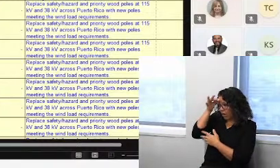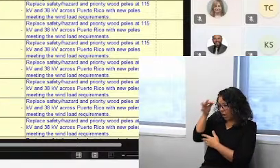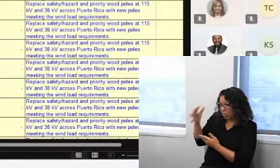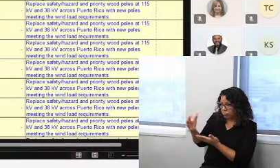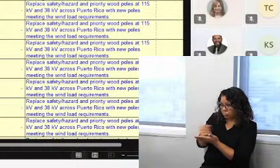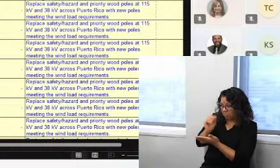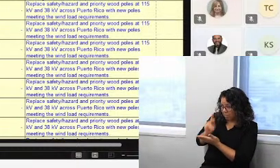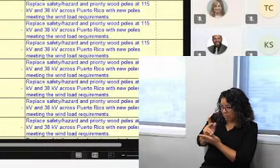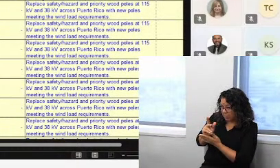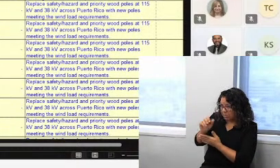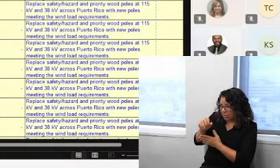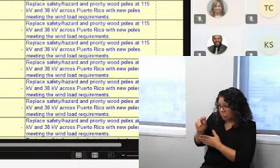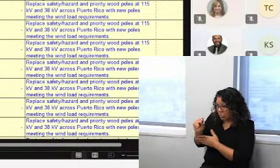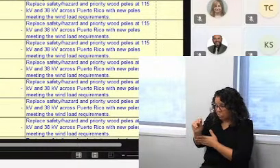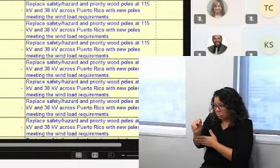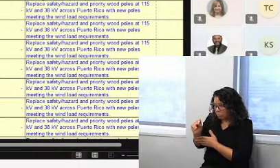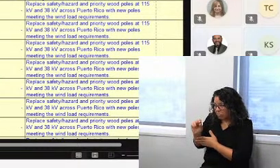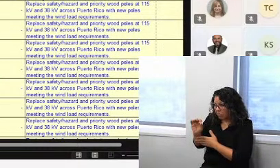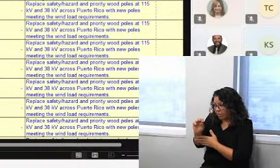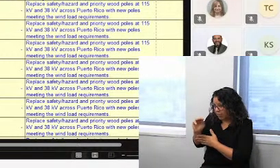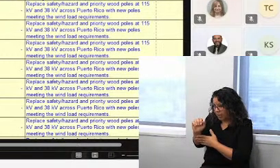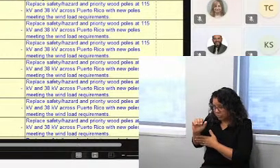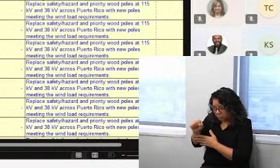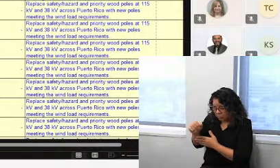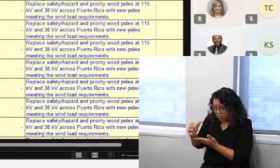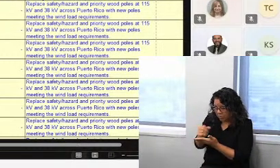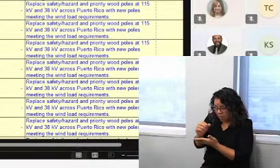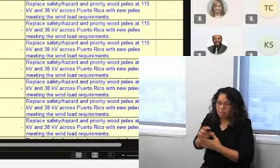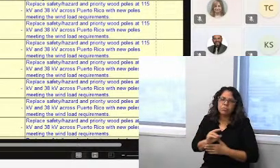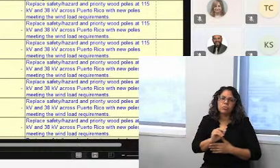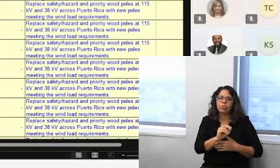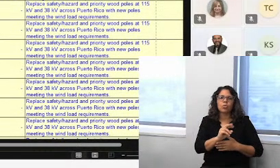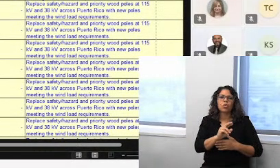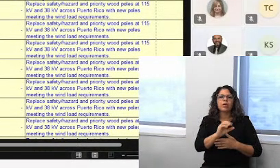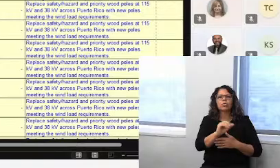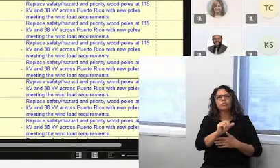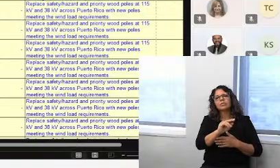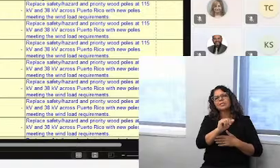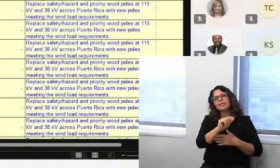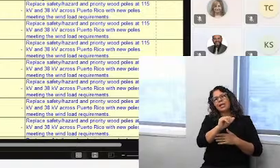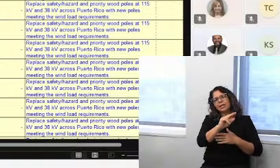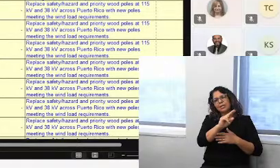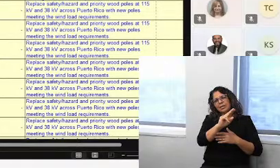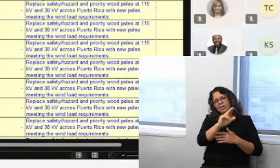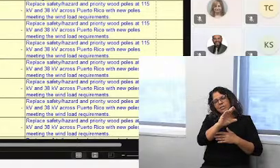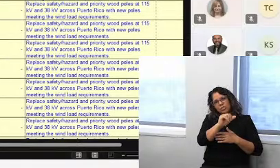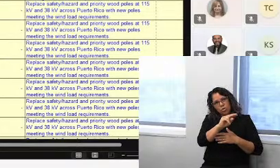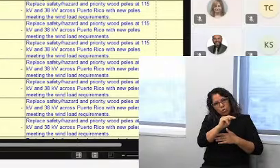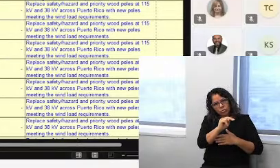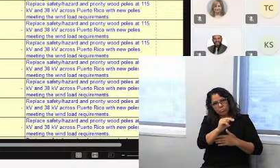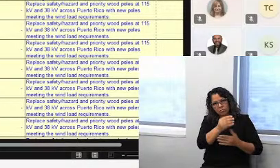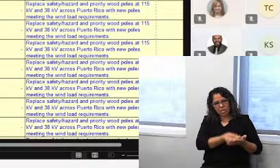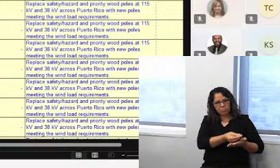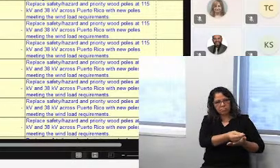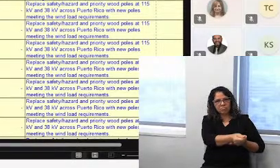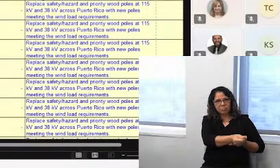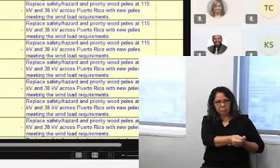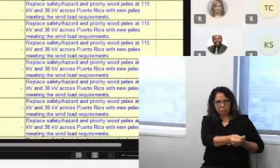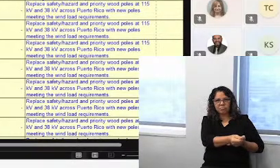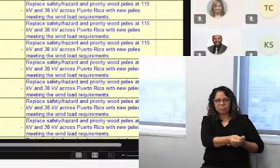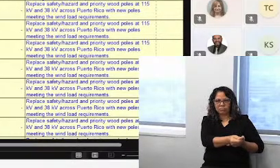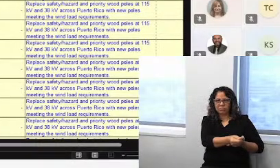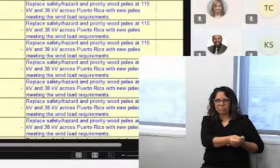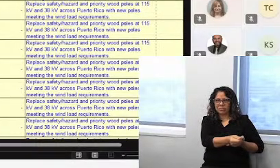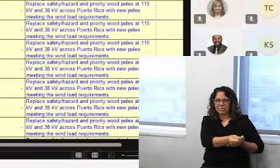there's a reconciliation of expenditures, right? And that through that reconciliation is essentially that refund that you're